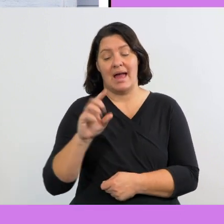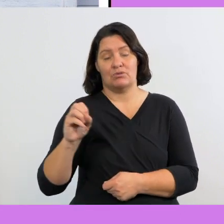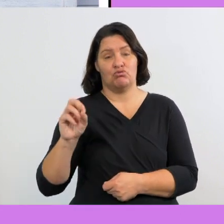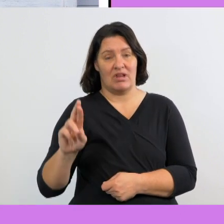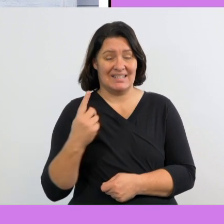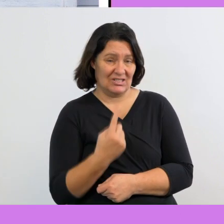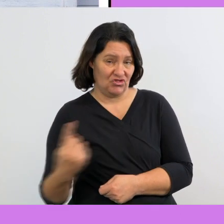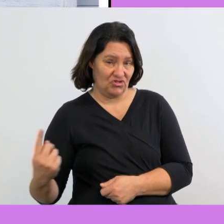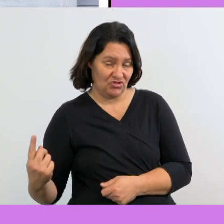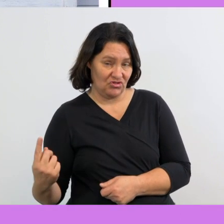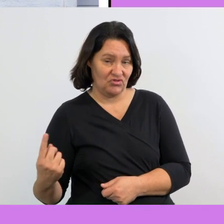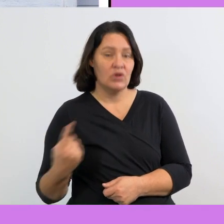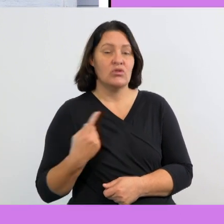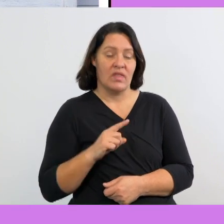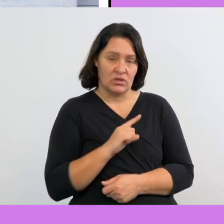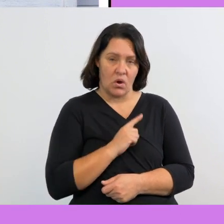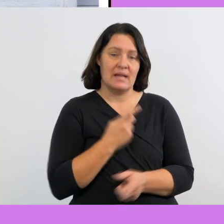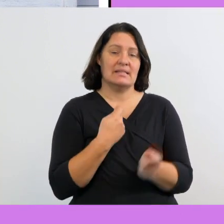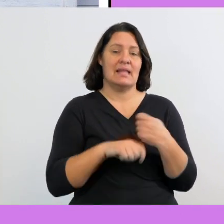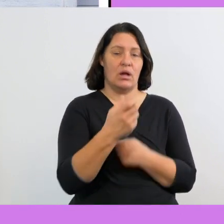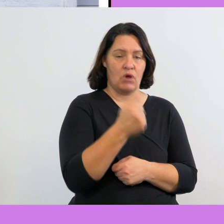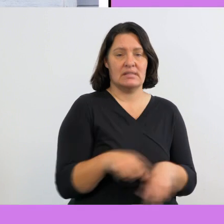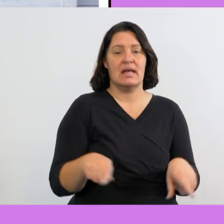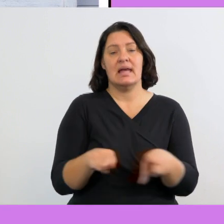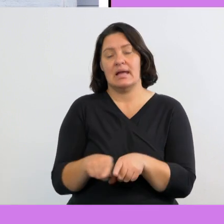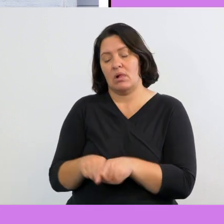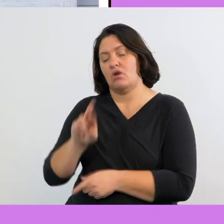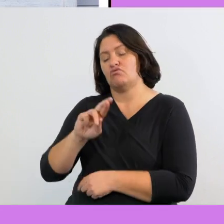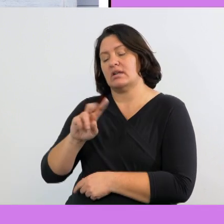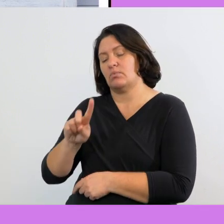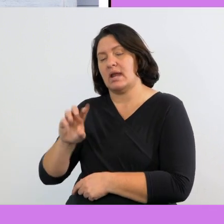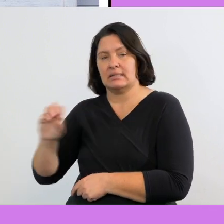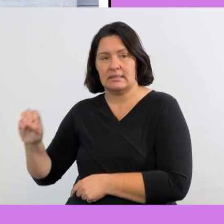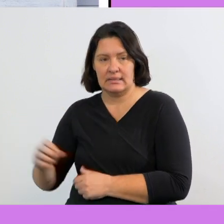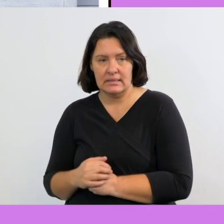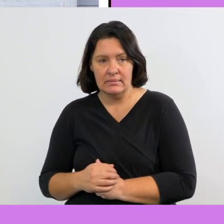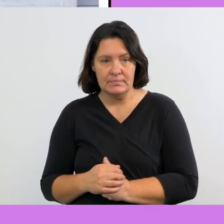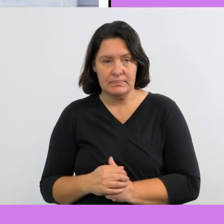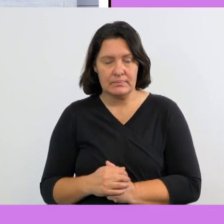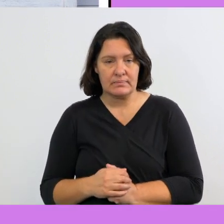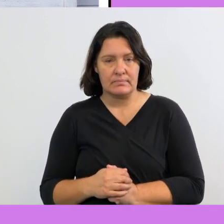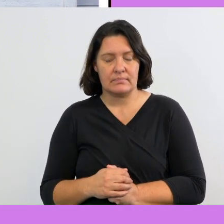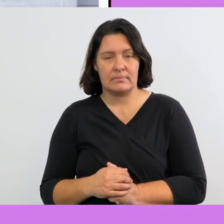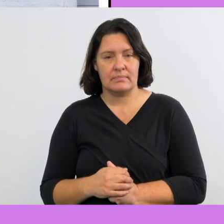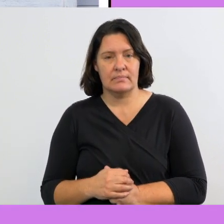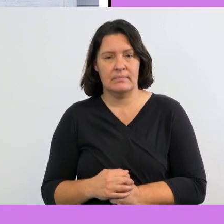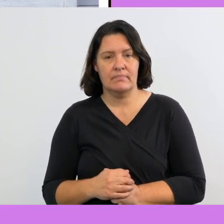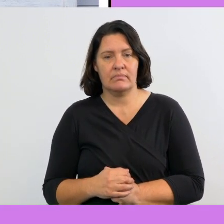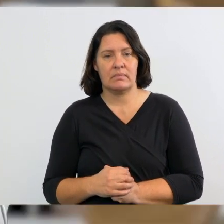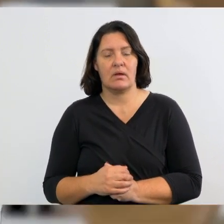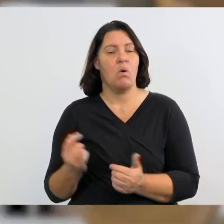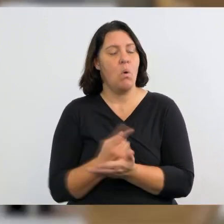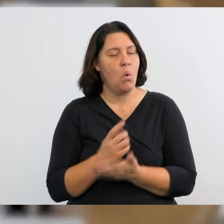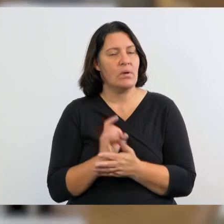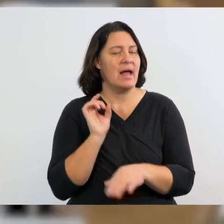at 100 Rand each. So therefore, her selling price will be 100 Rand. Guys, while we're at this point in time,